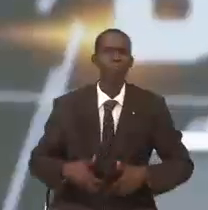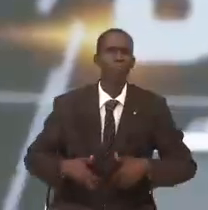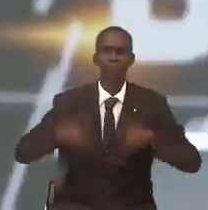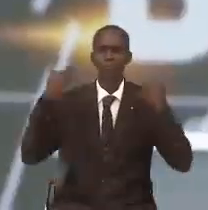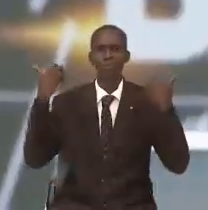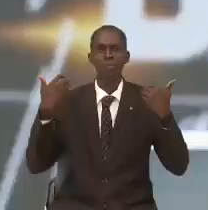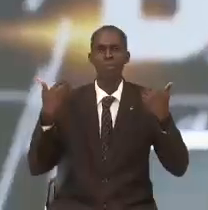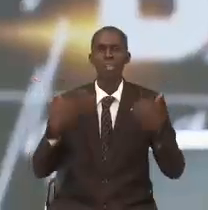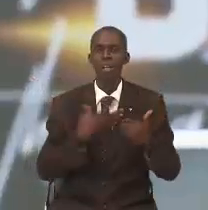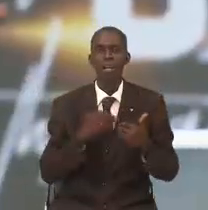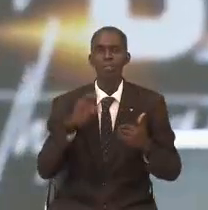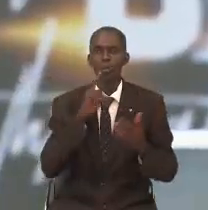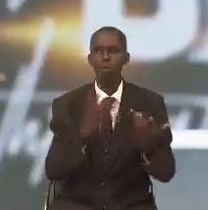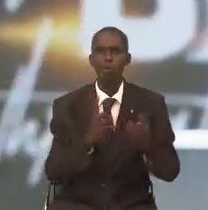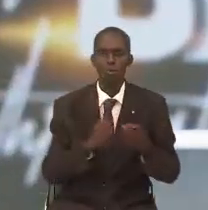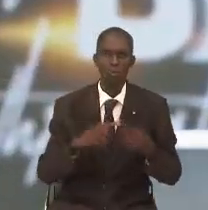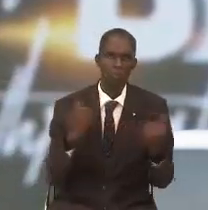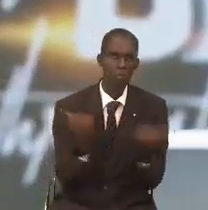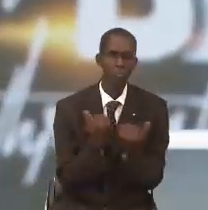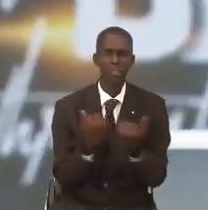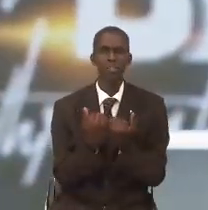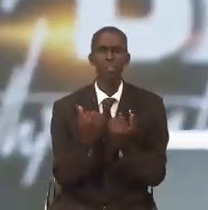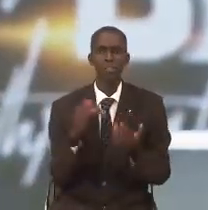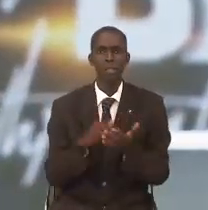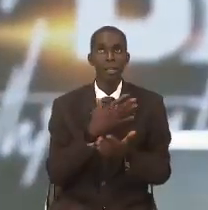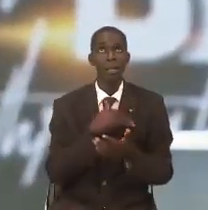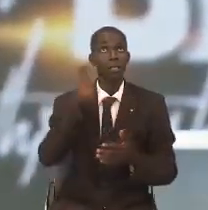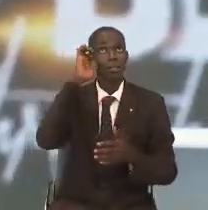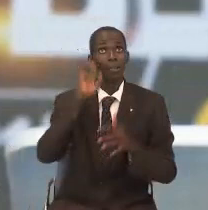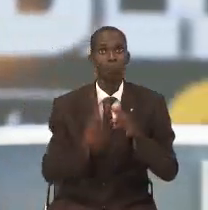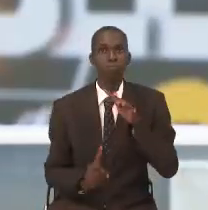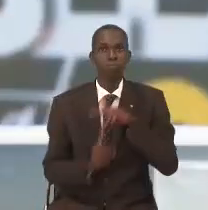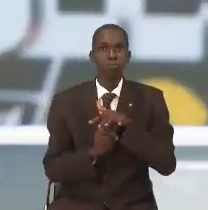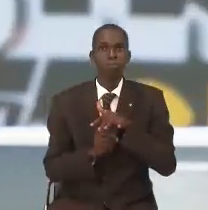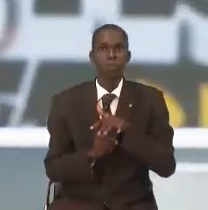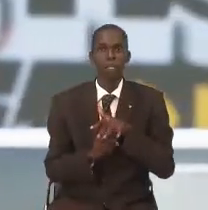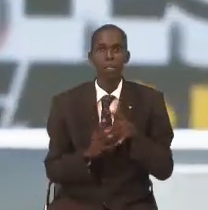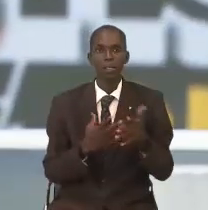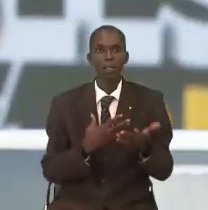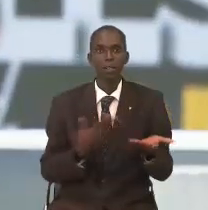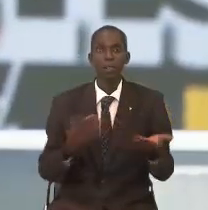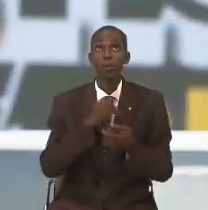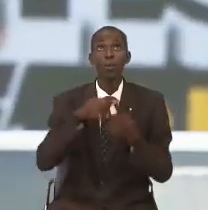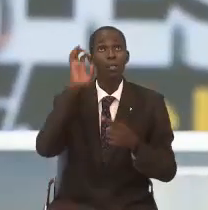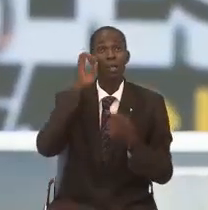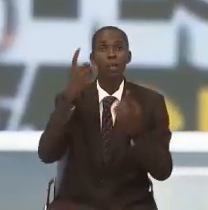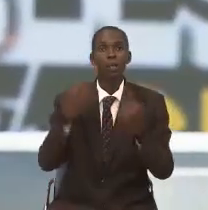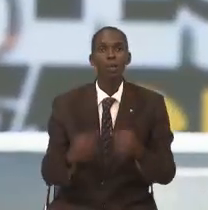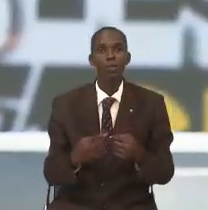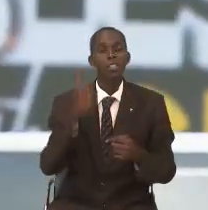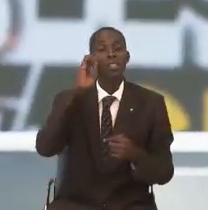old fight again. And then he comes. And then he says, when he comes, he will reward